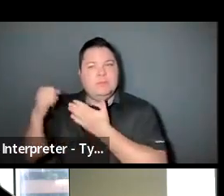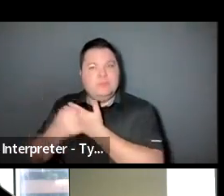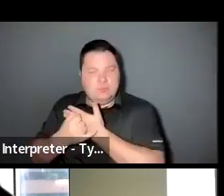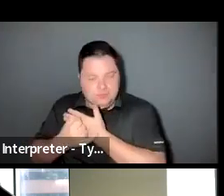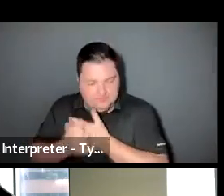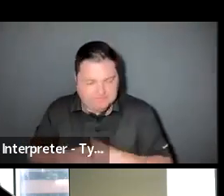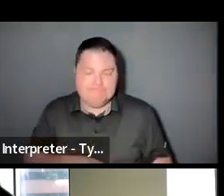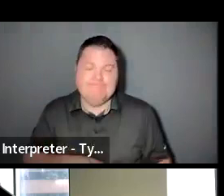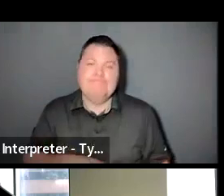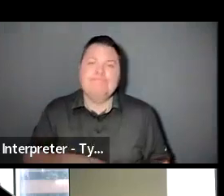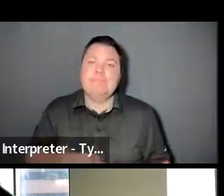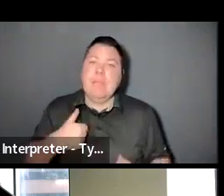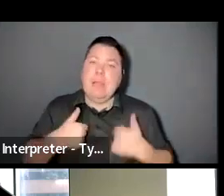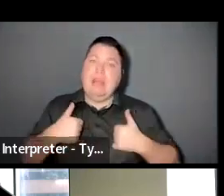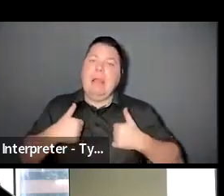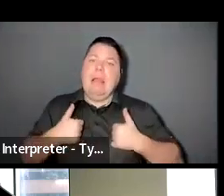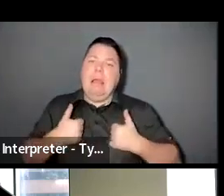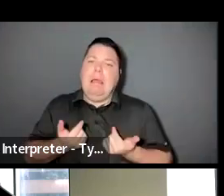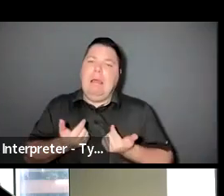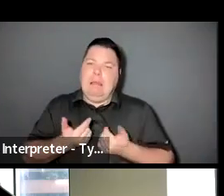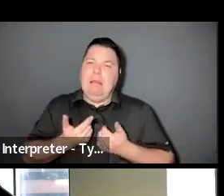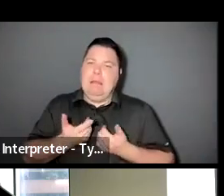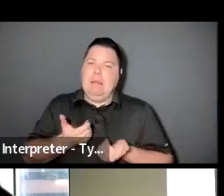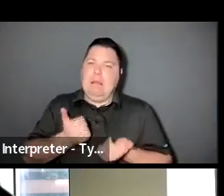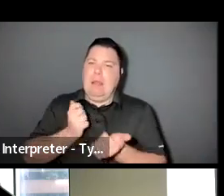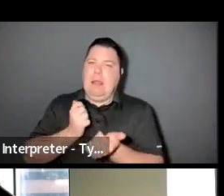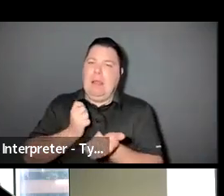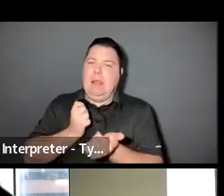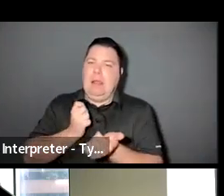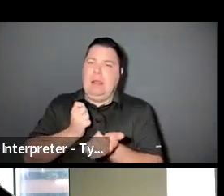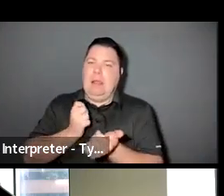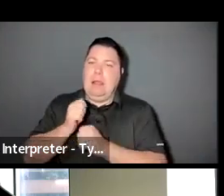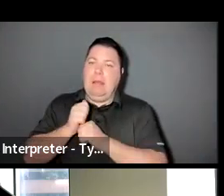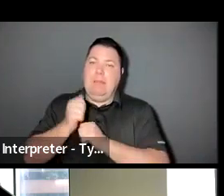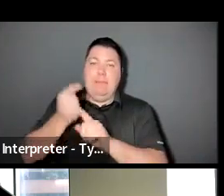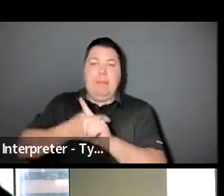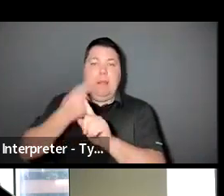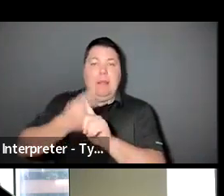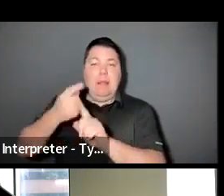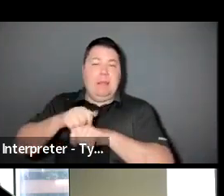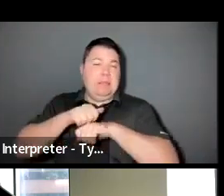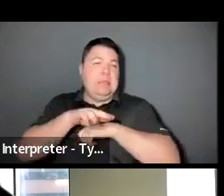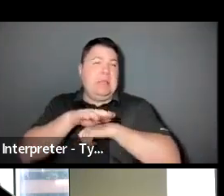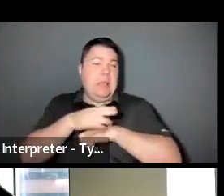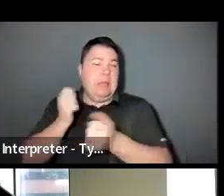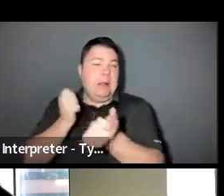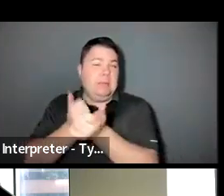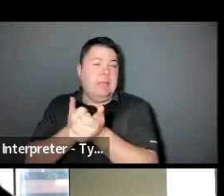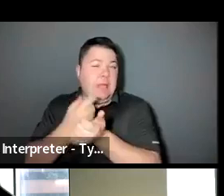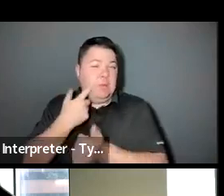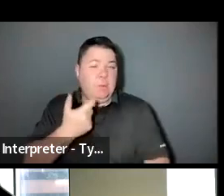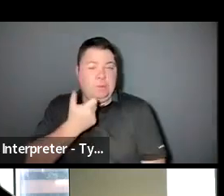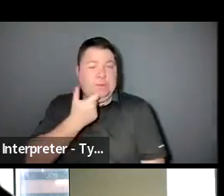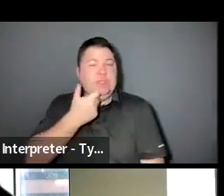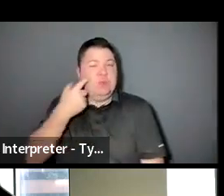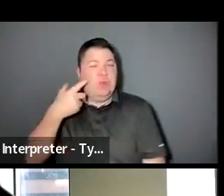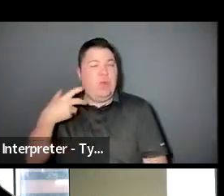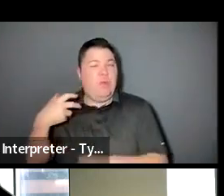do send out an update on a monthly basis. The last one you should have